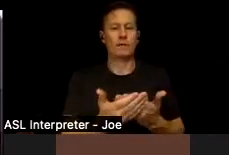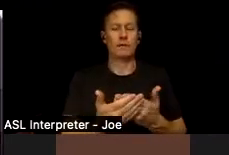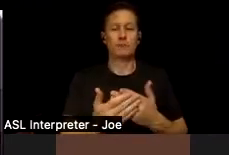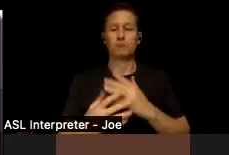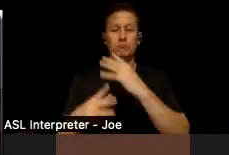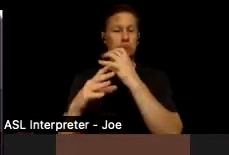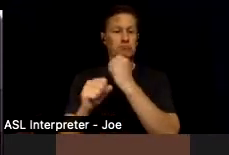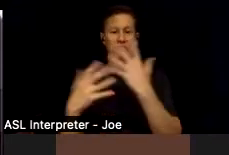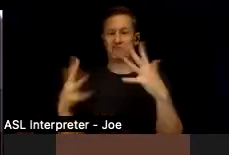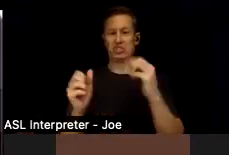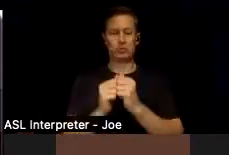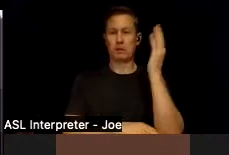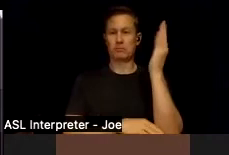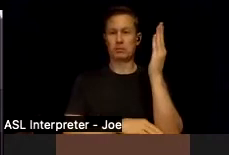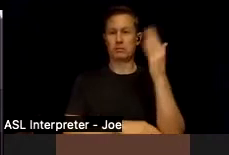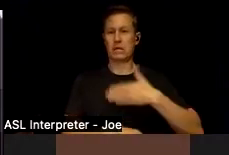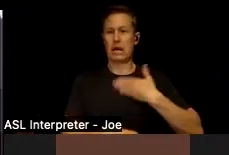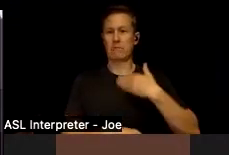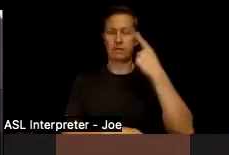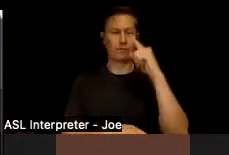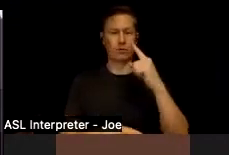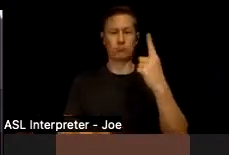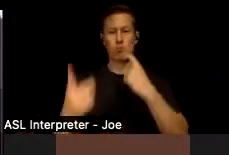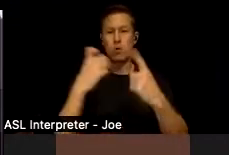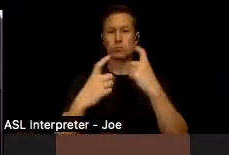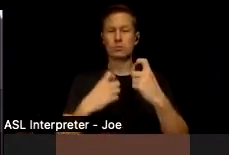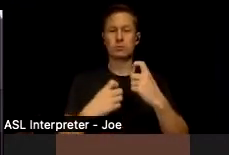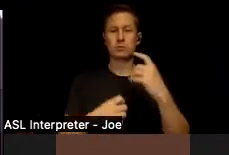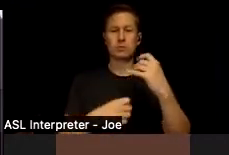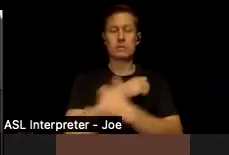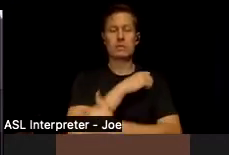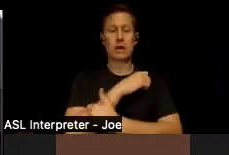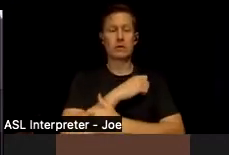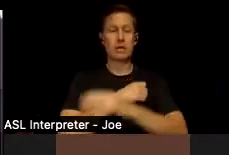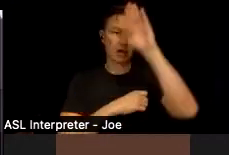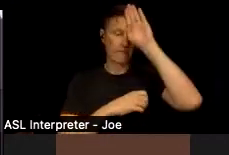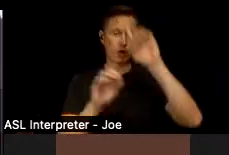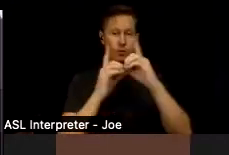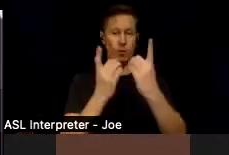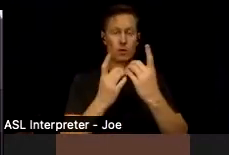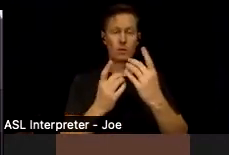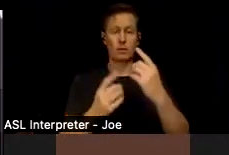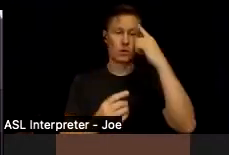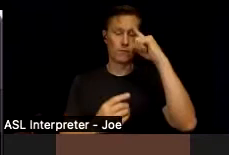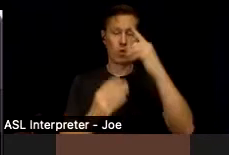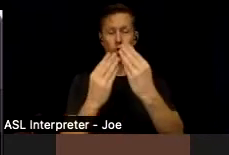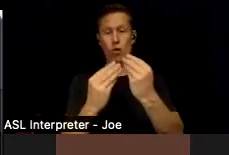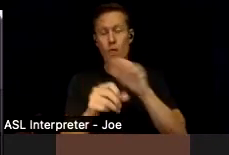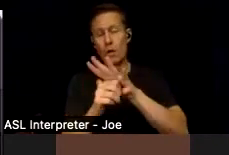take questions. Anything that the county fire department can do to alleviate some of your stress or